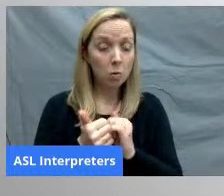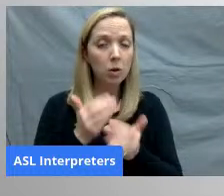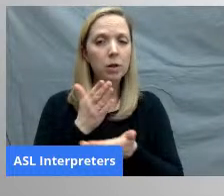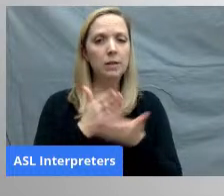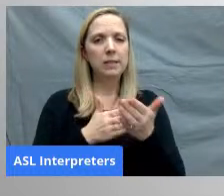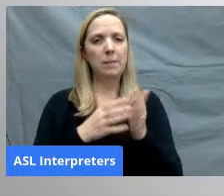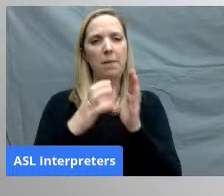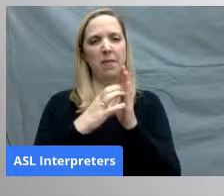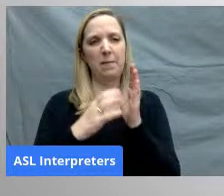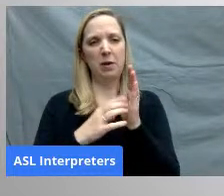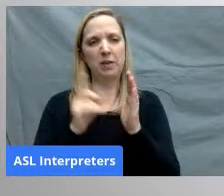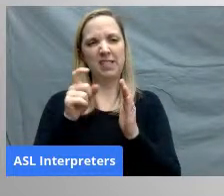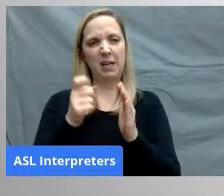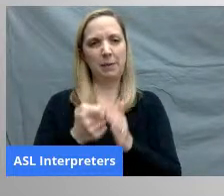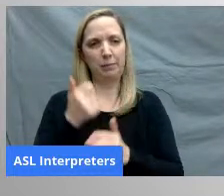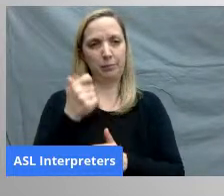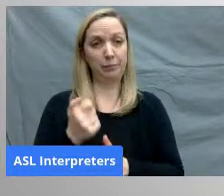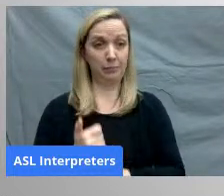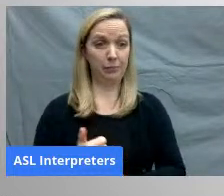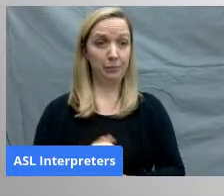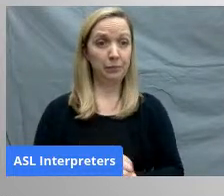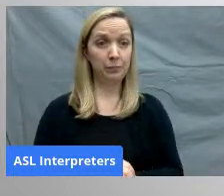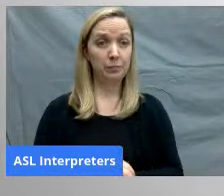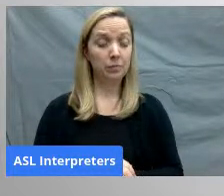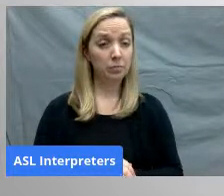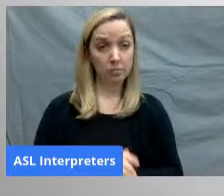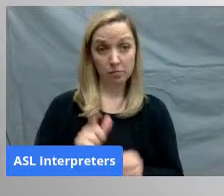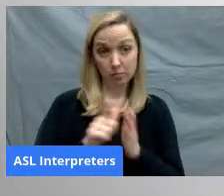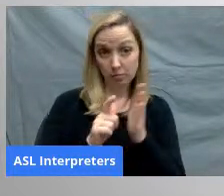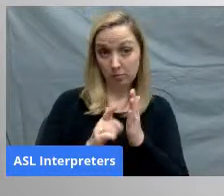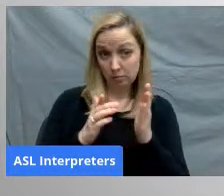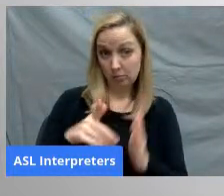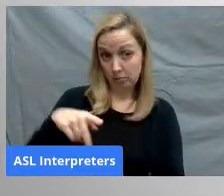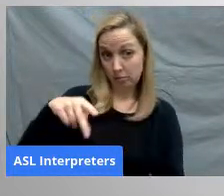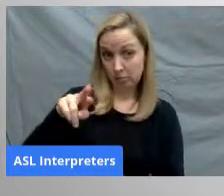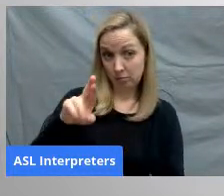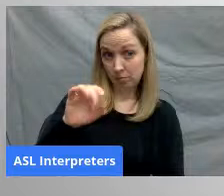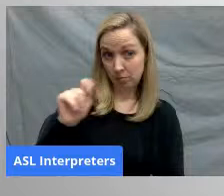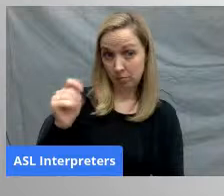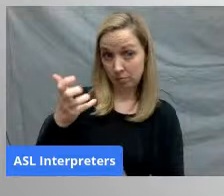the paragraphs. Mr. Pruitt, did you want to say anything more about that one?